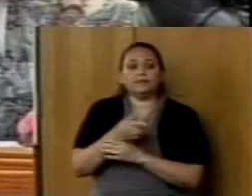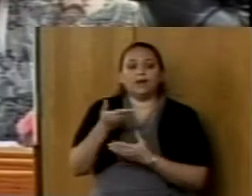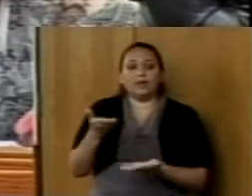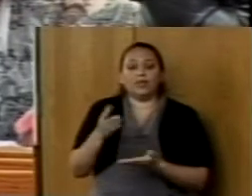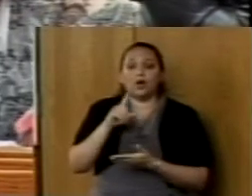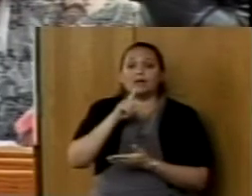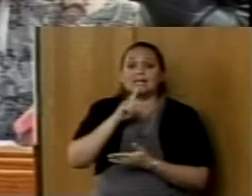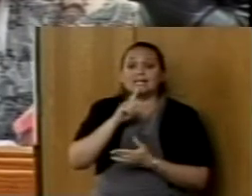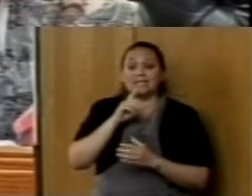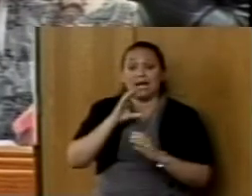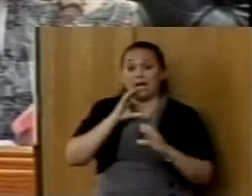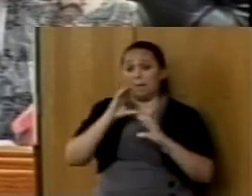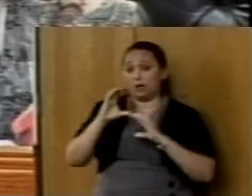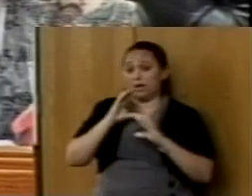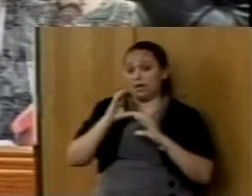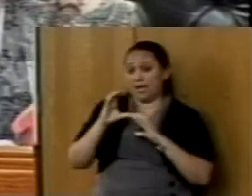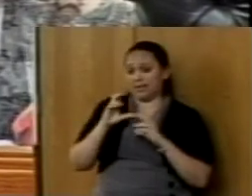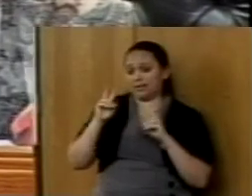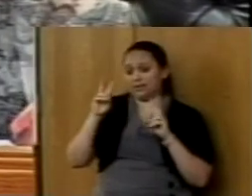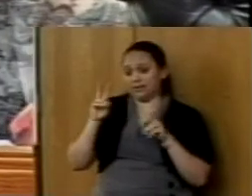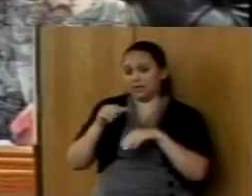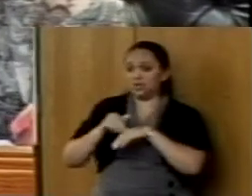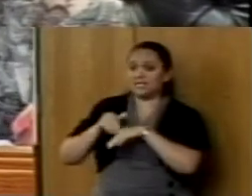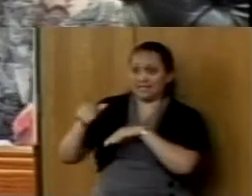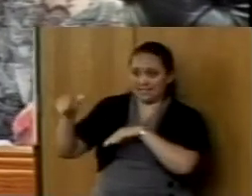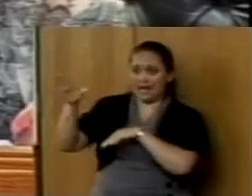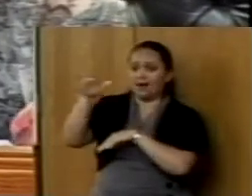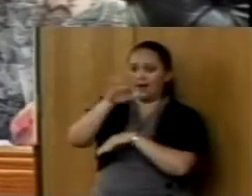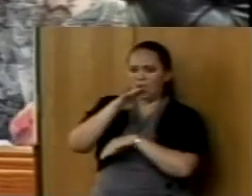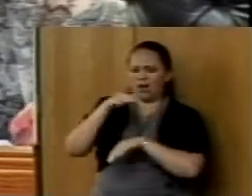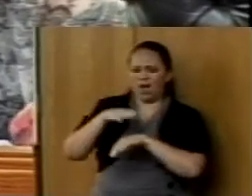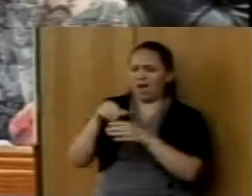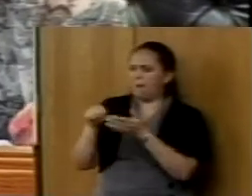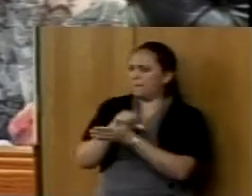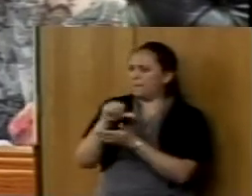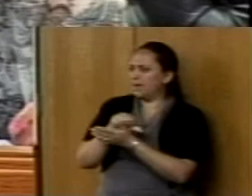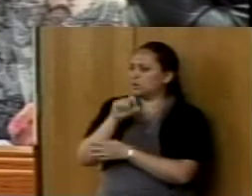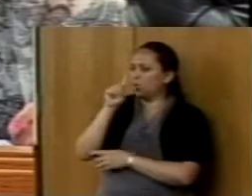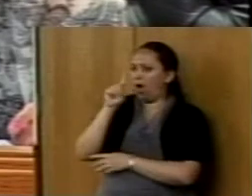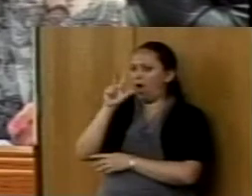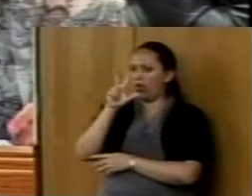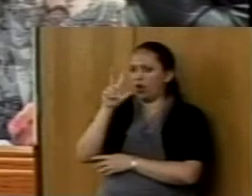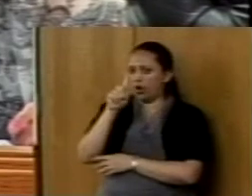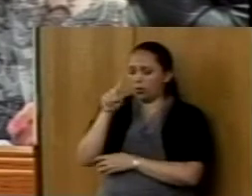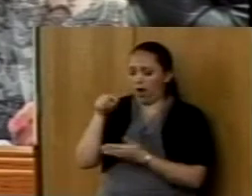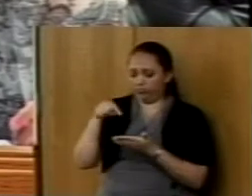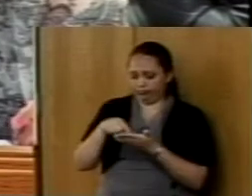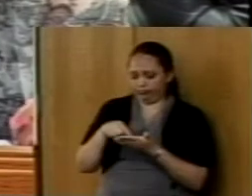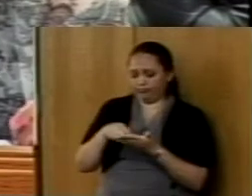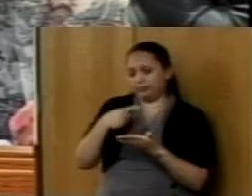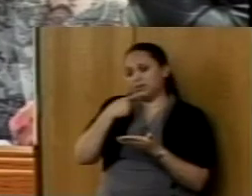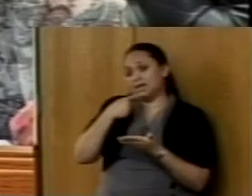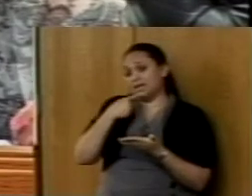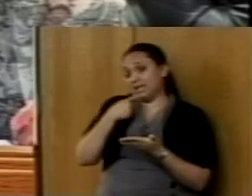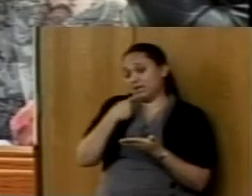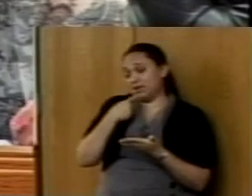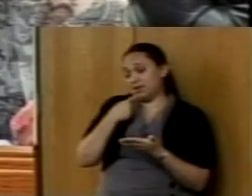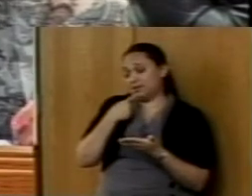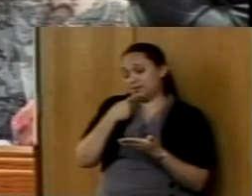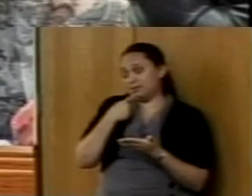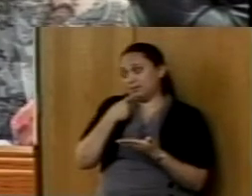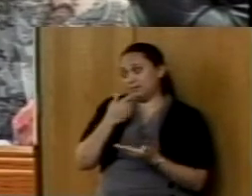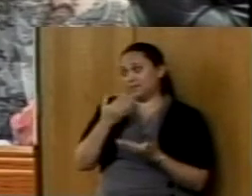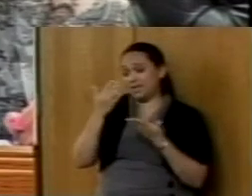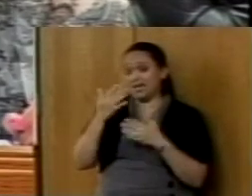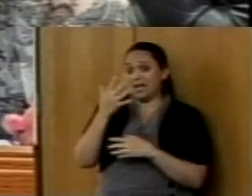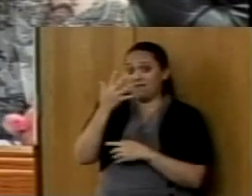a communication that she sent out on page 131 that suggests that